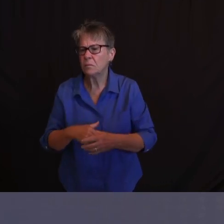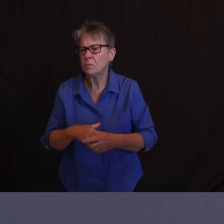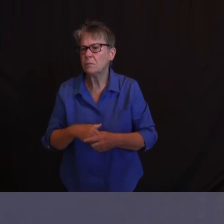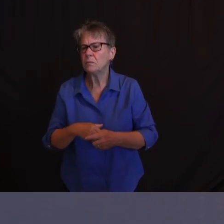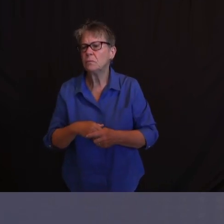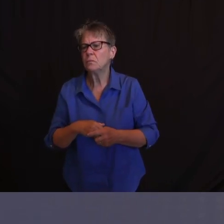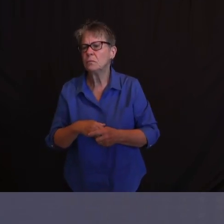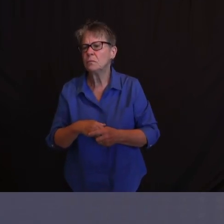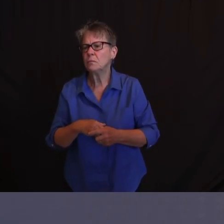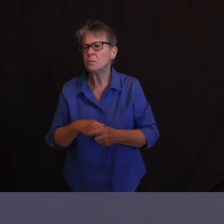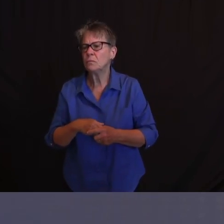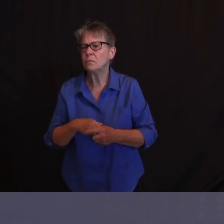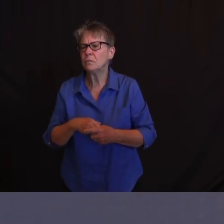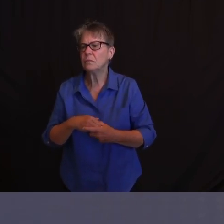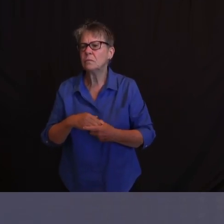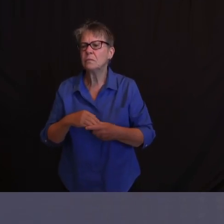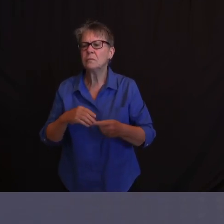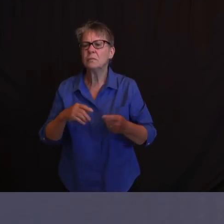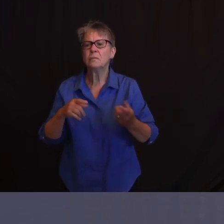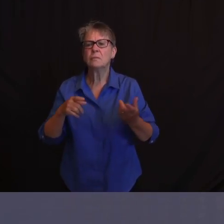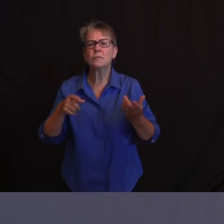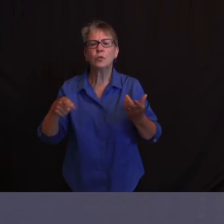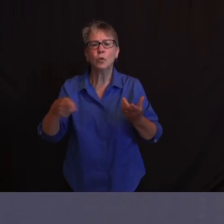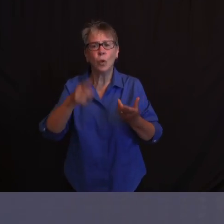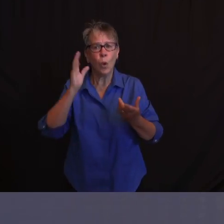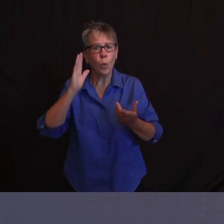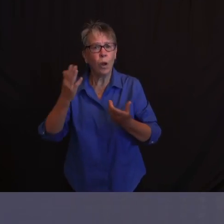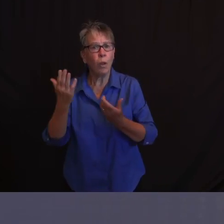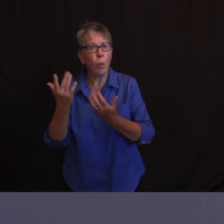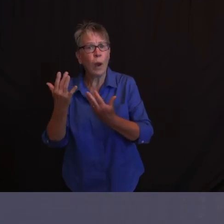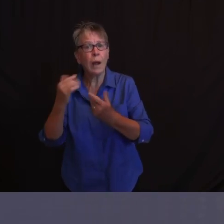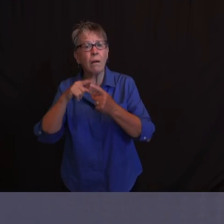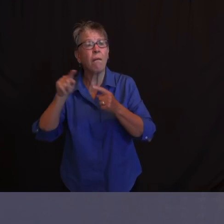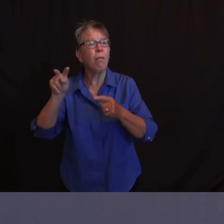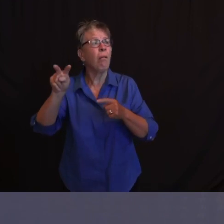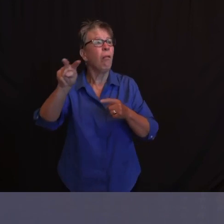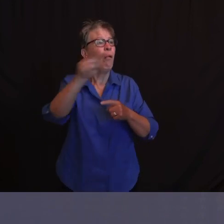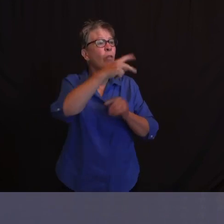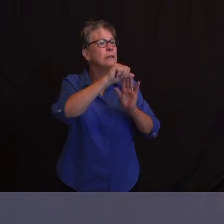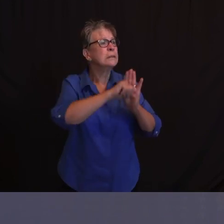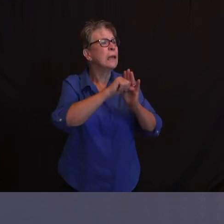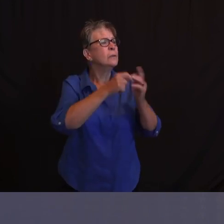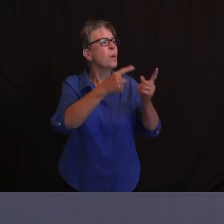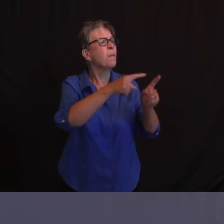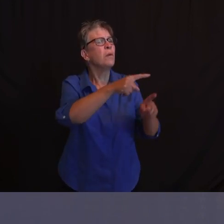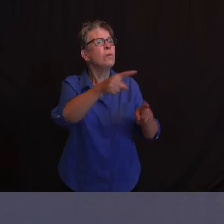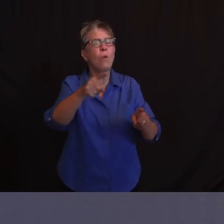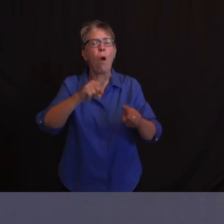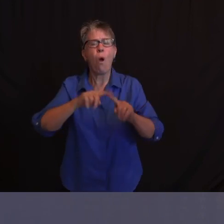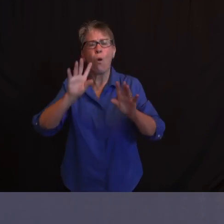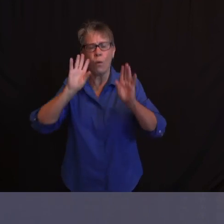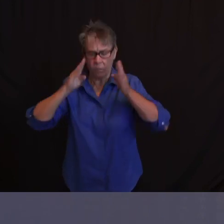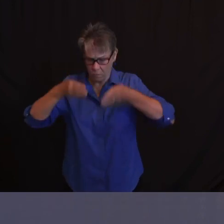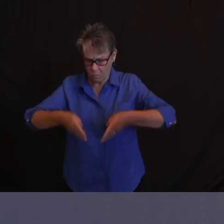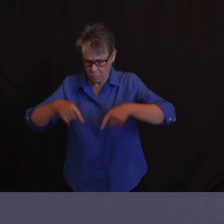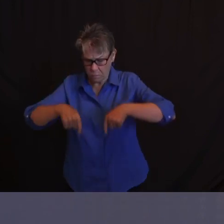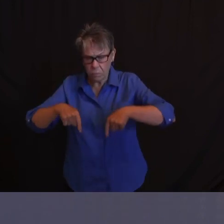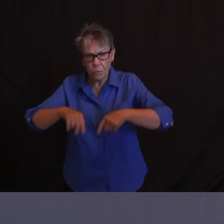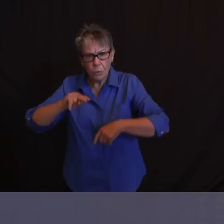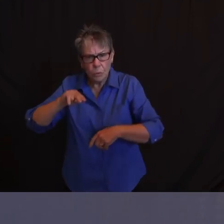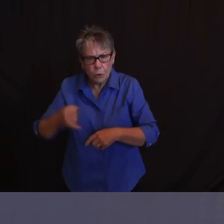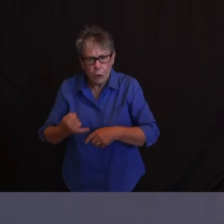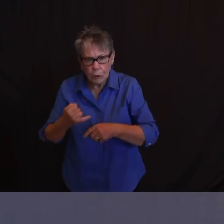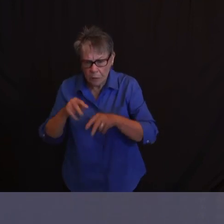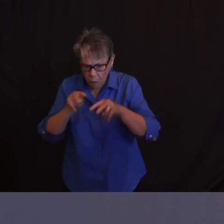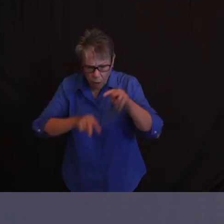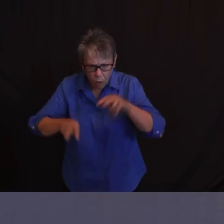country will play into your decision? Thank you. Very good questions. Does the spike elsewhere make me nervous,